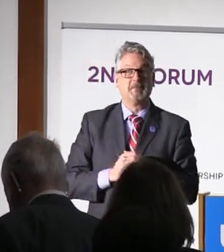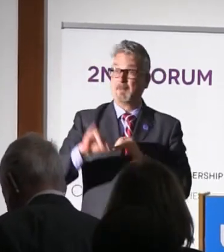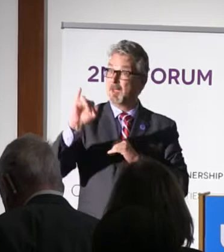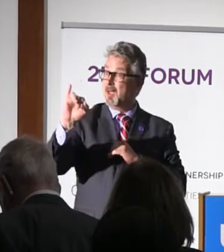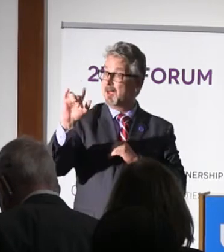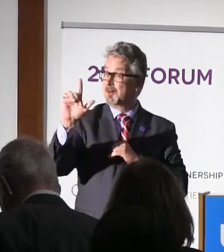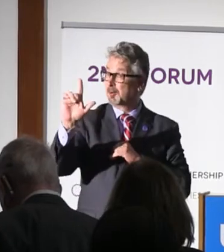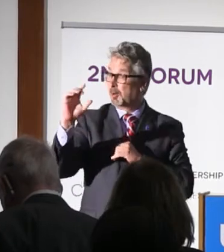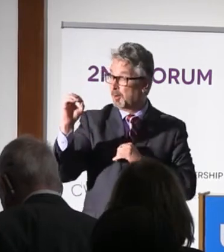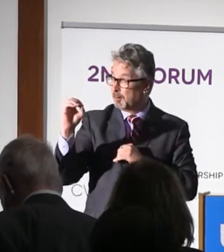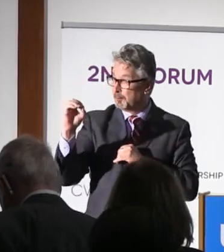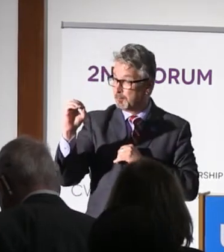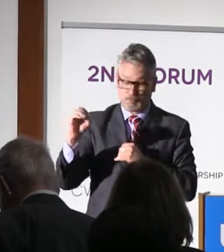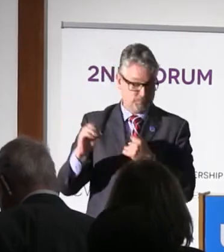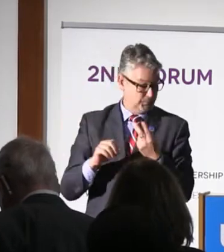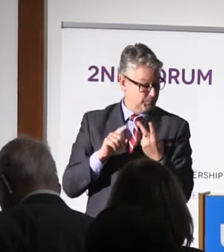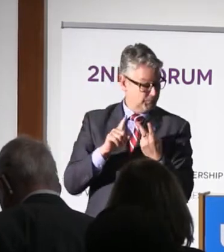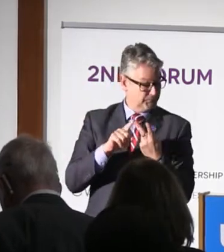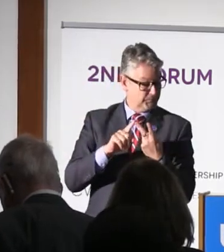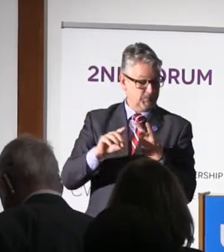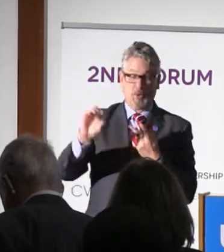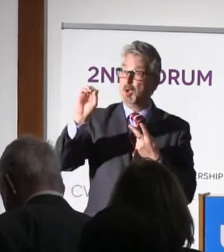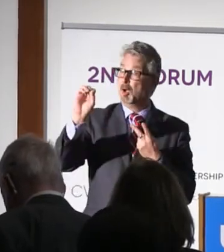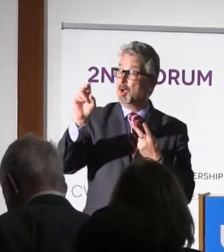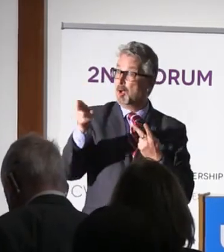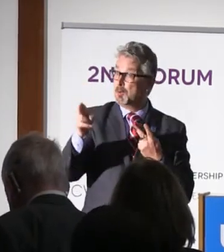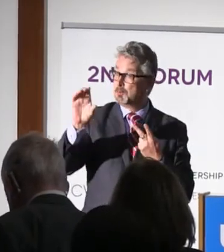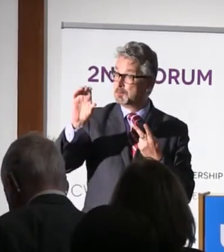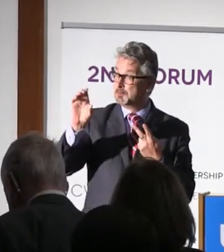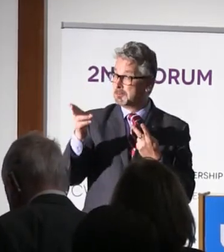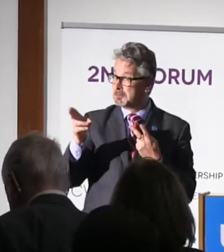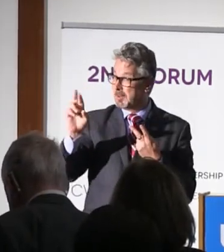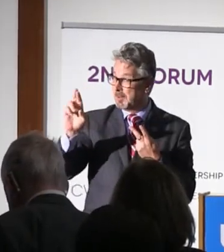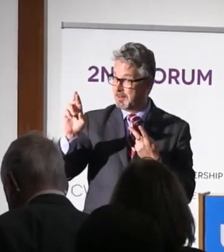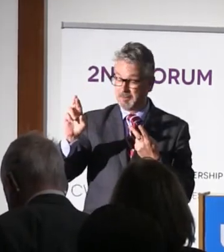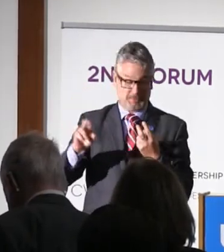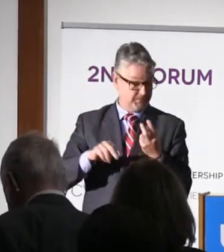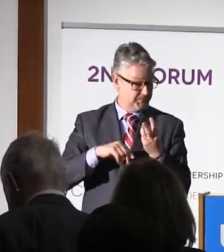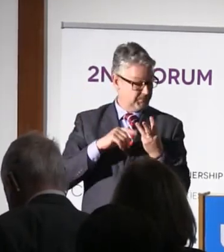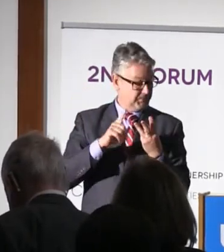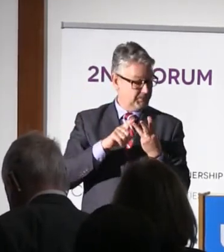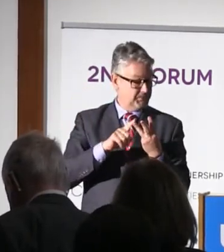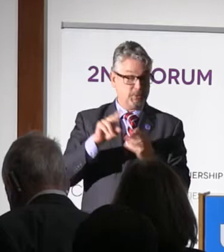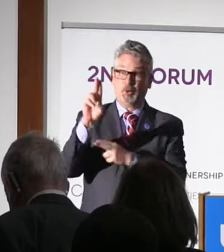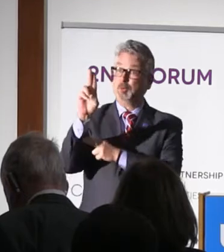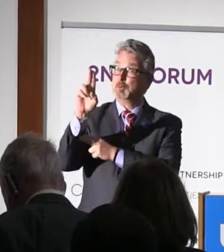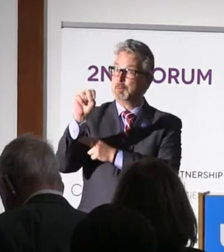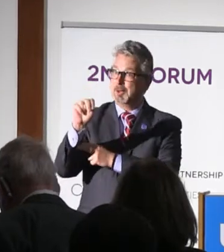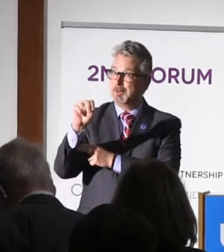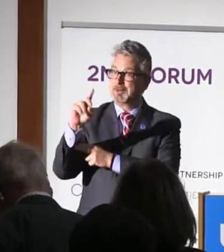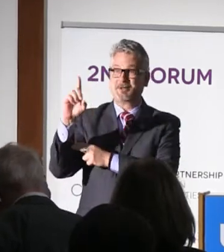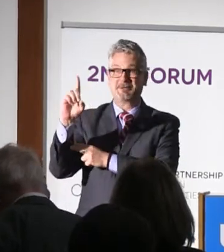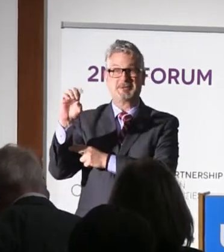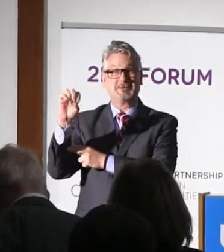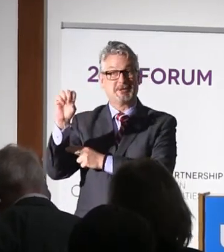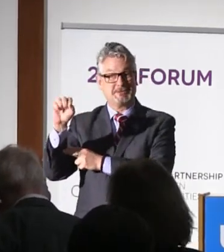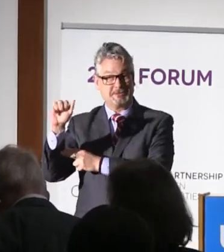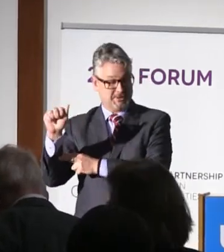Rights of Persons with Disabilities, including the ILO, the